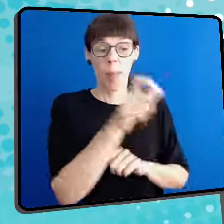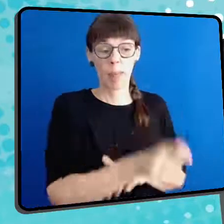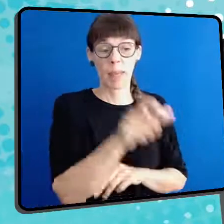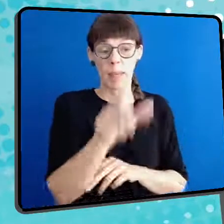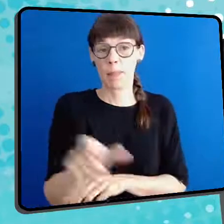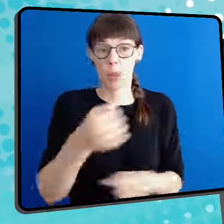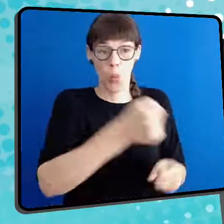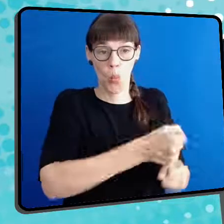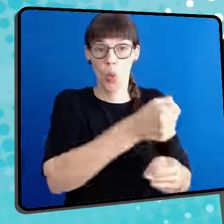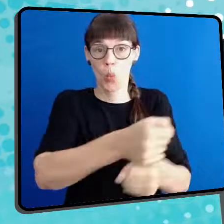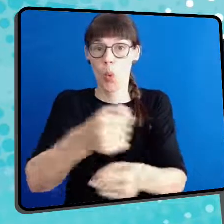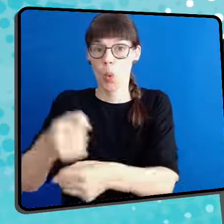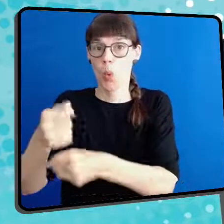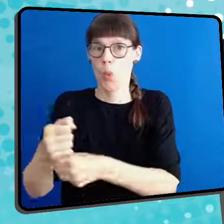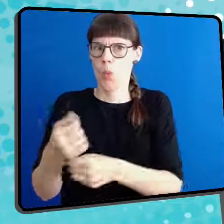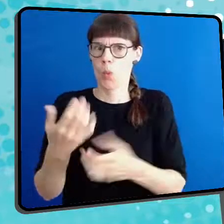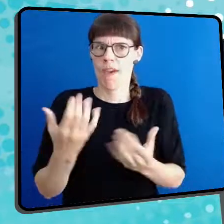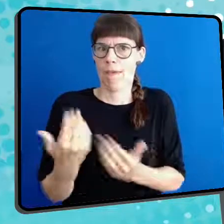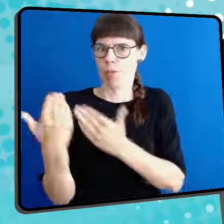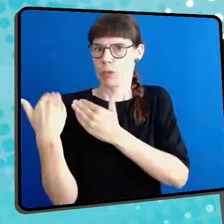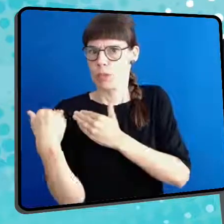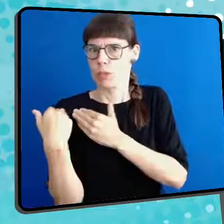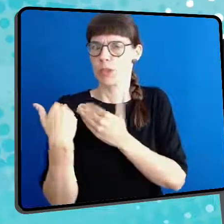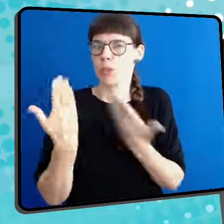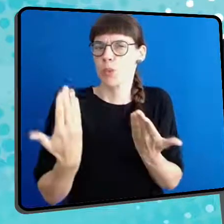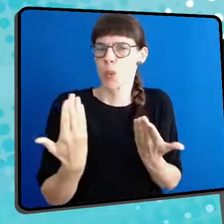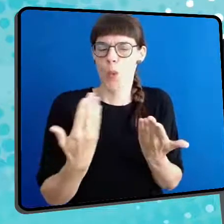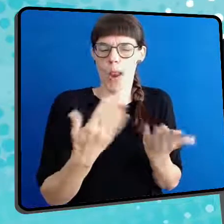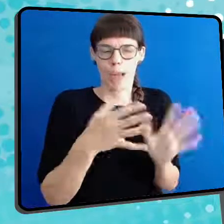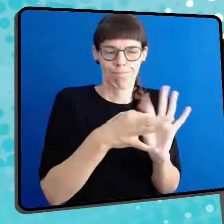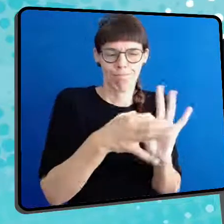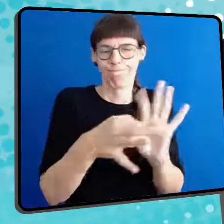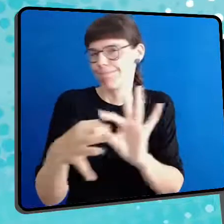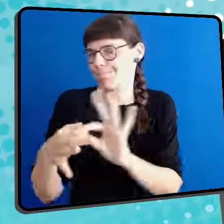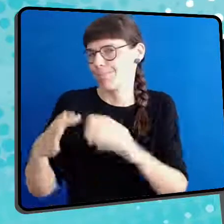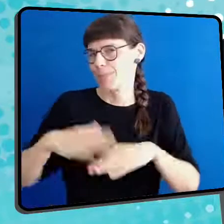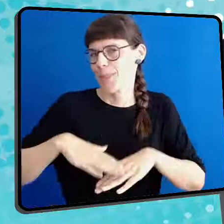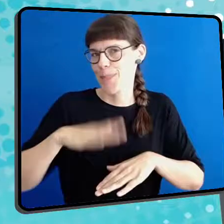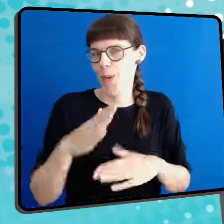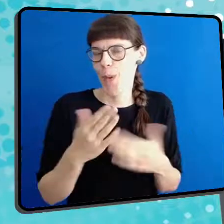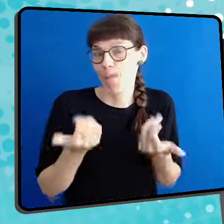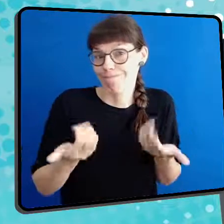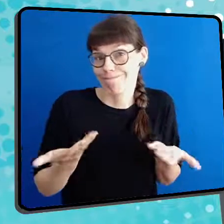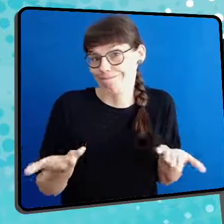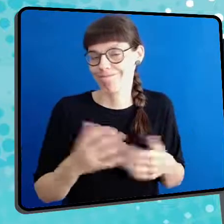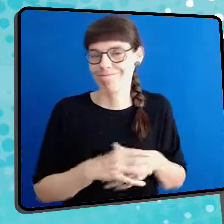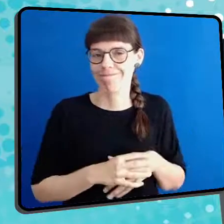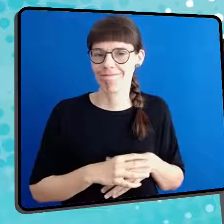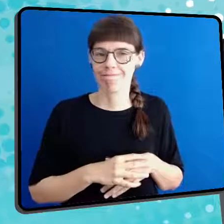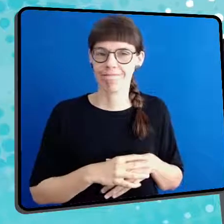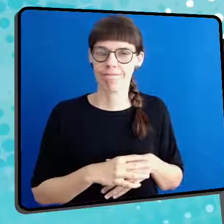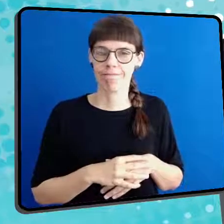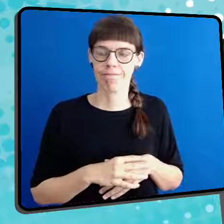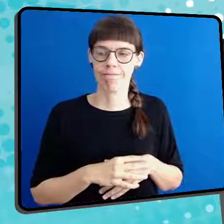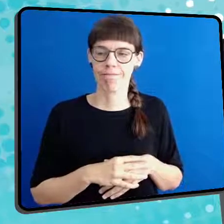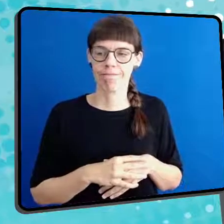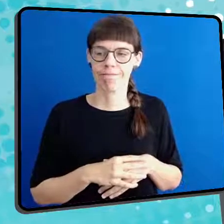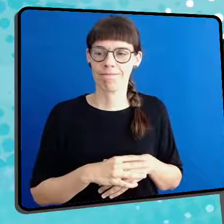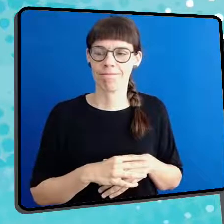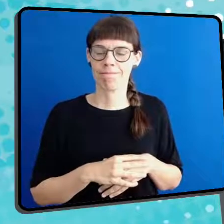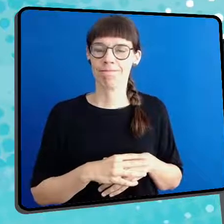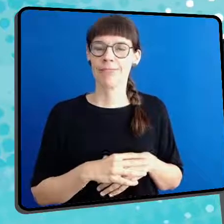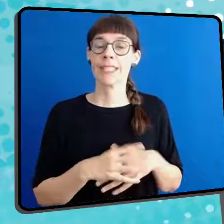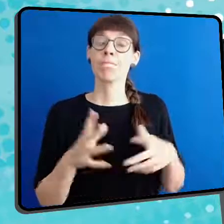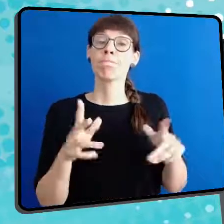I just thought of another one. I think in this voice realm or let's say chatbot